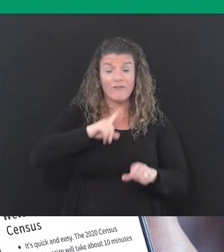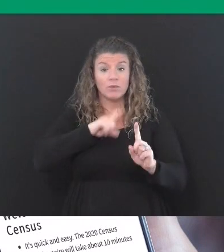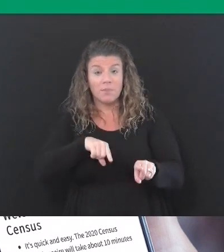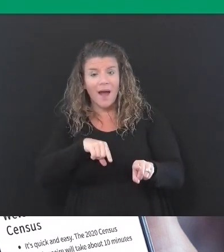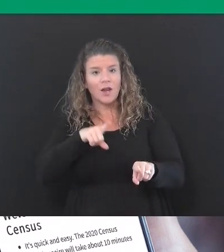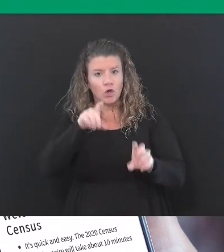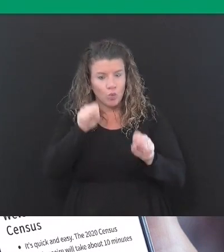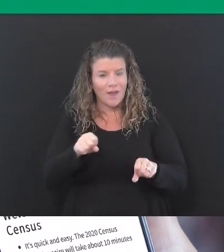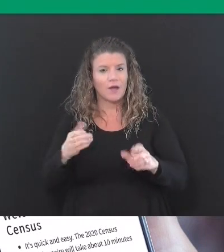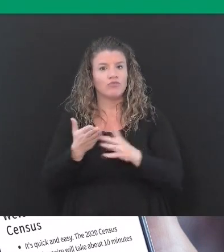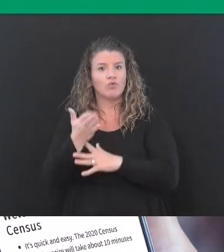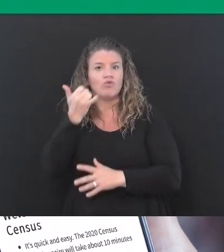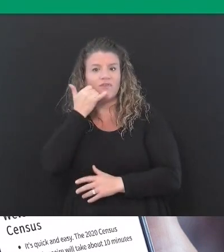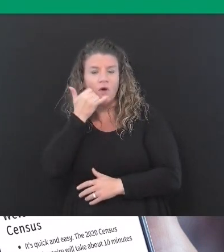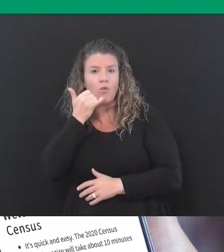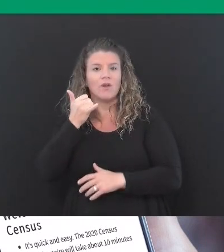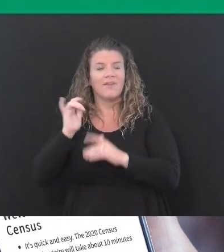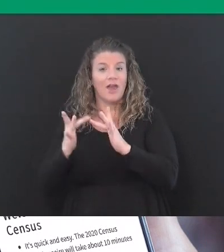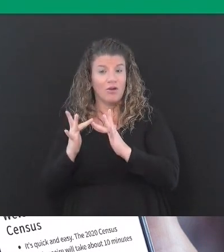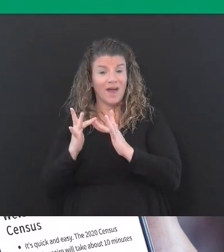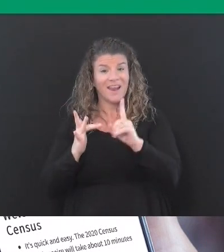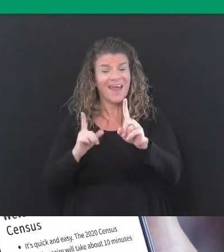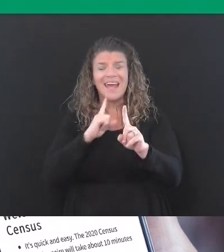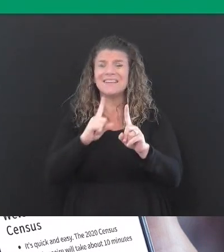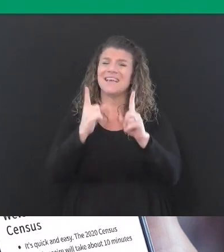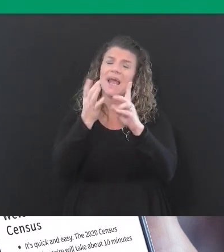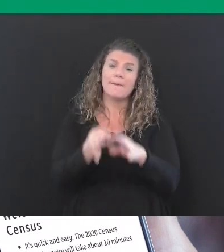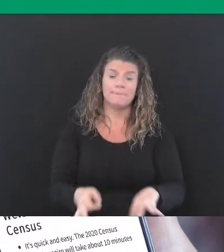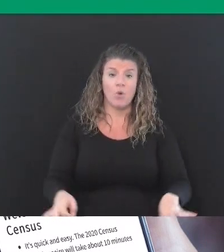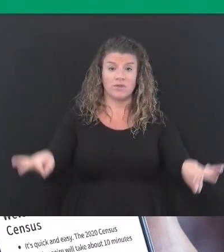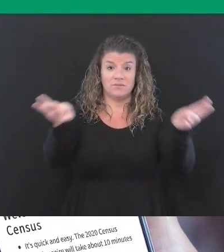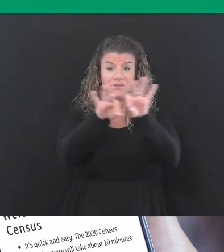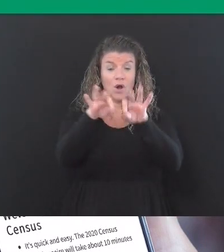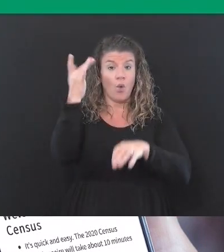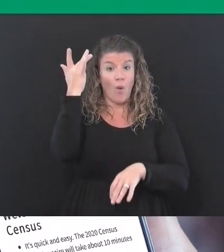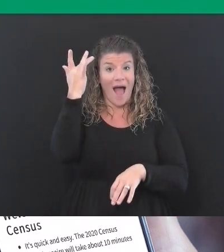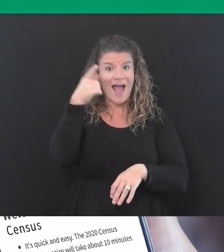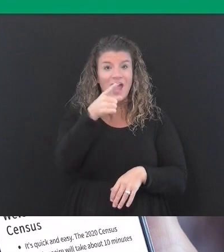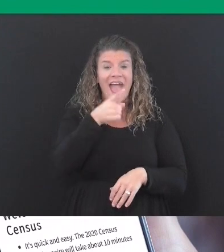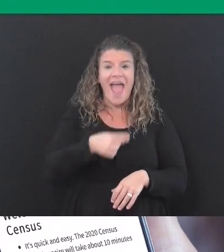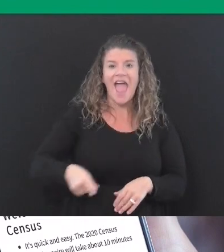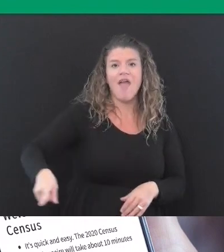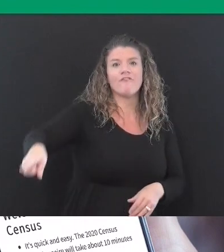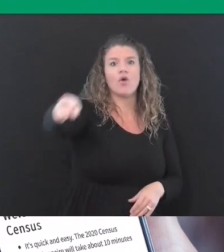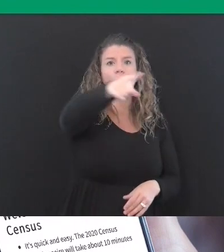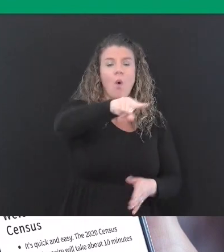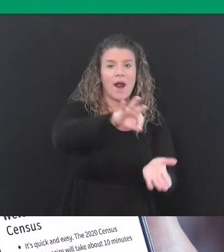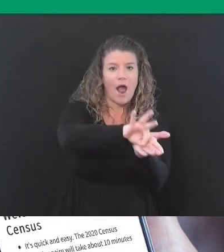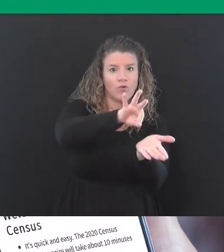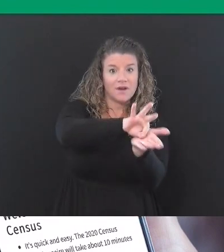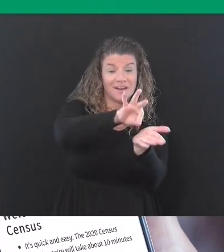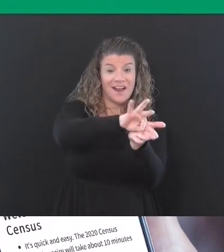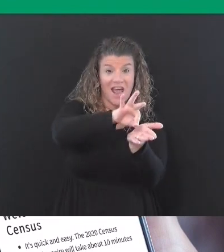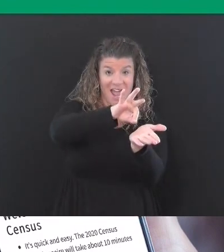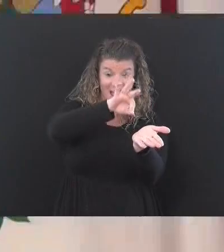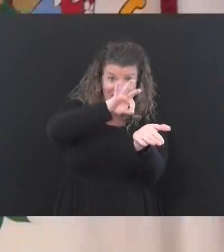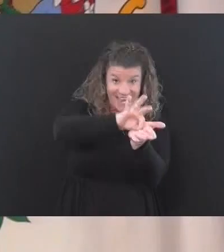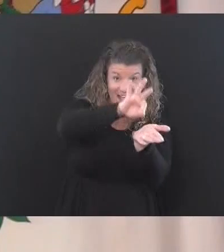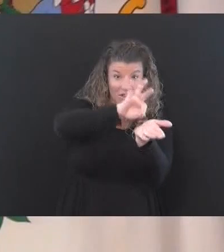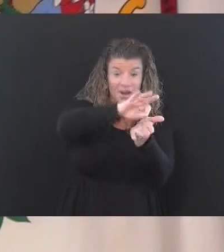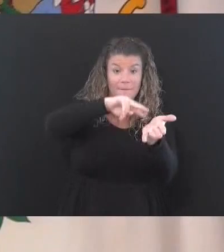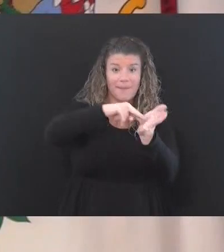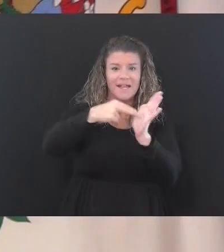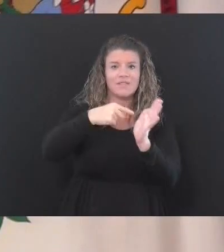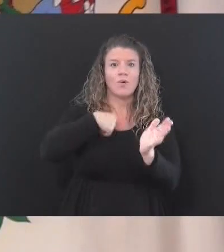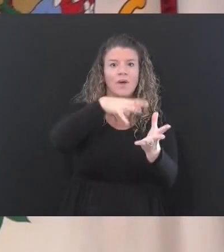response again is vital, because we got to be counted, because as we're counted, more and more and more